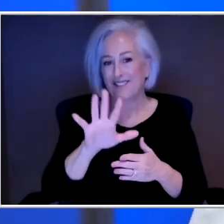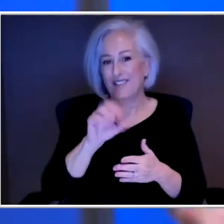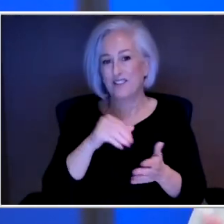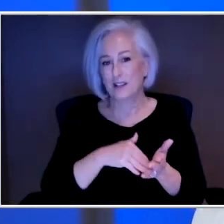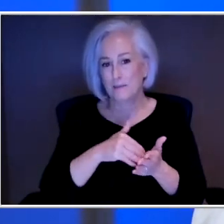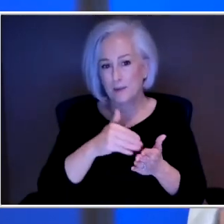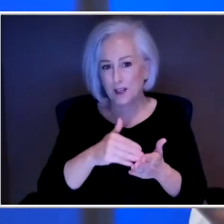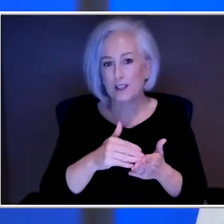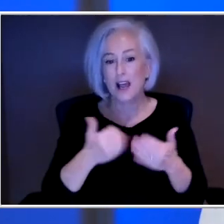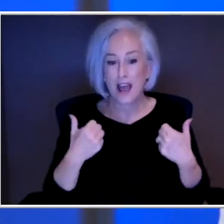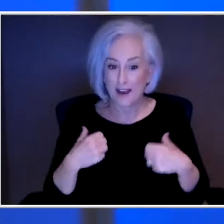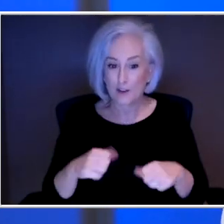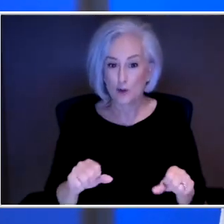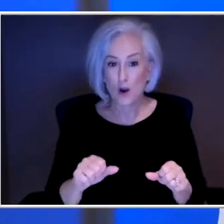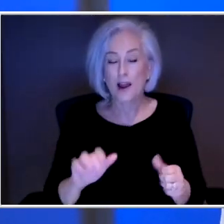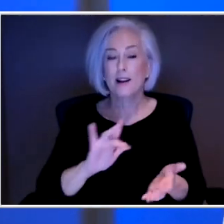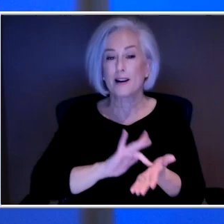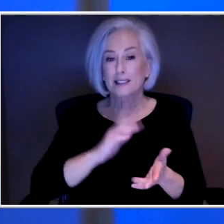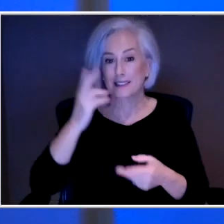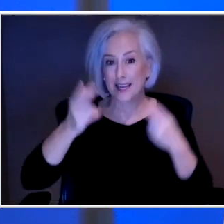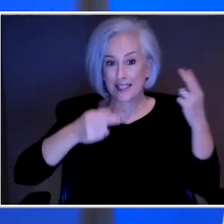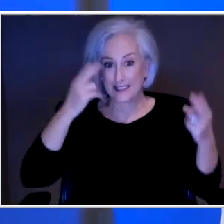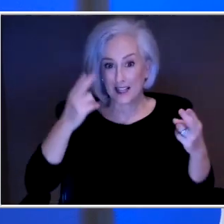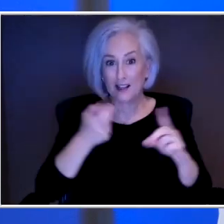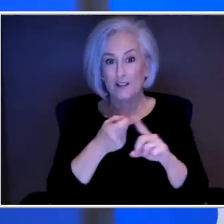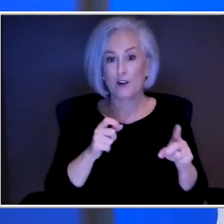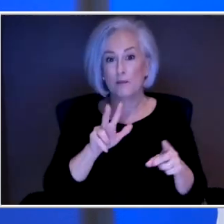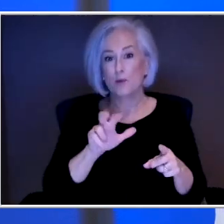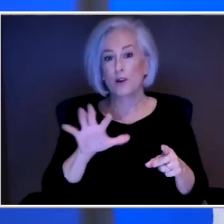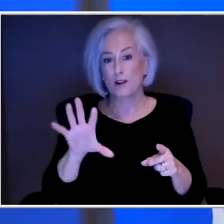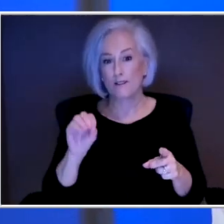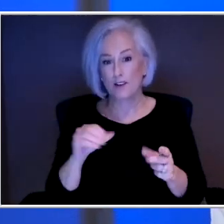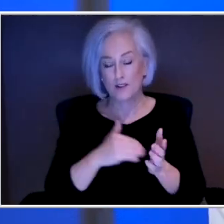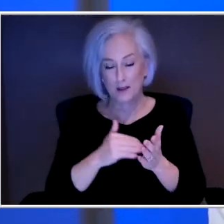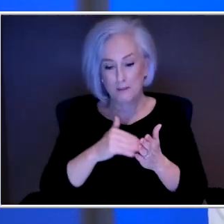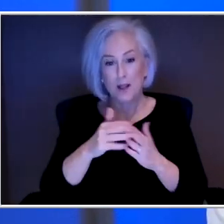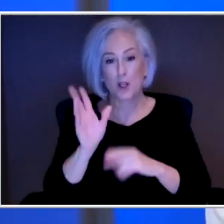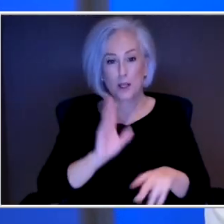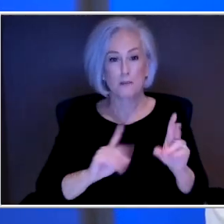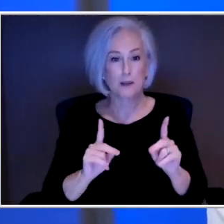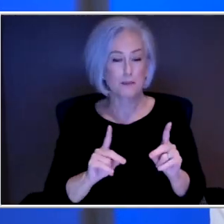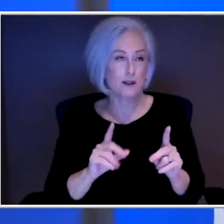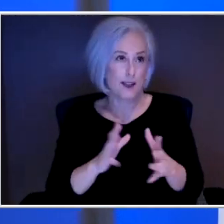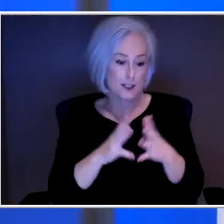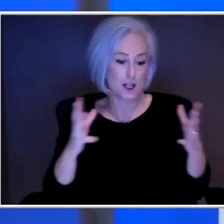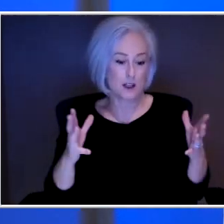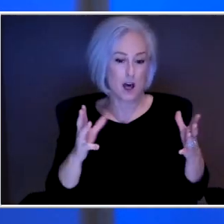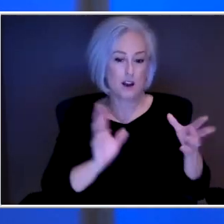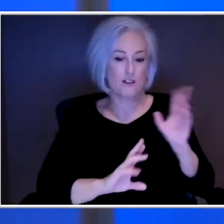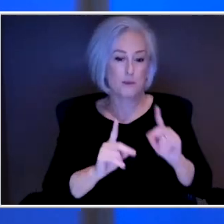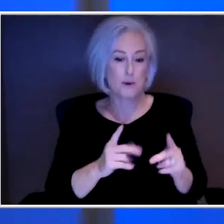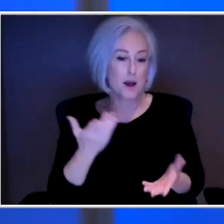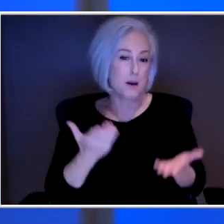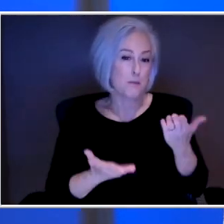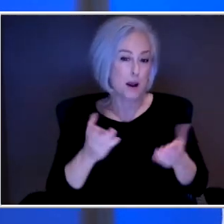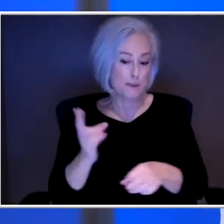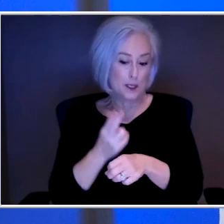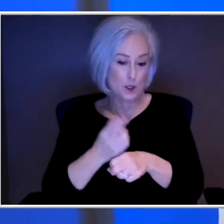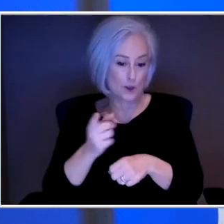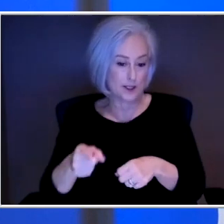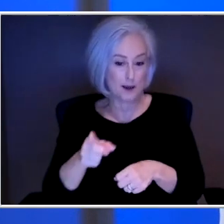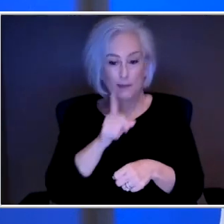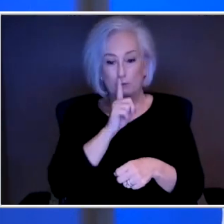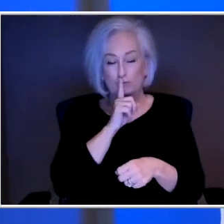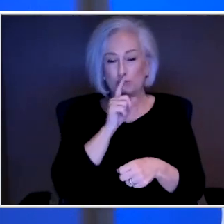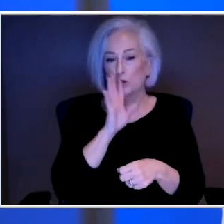in a country of 350 million, that's a large potential. So you probably know somebody that's used them. They just have never really talked about it. And